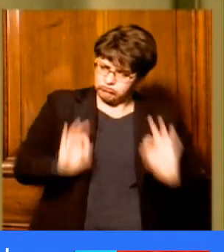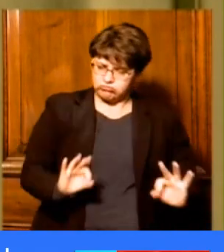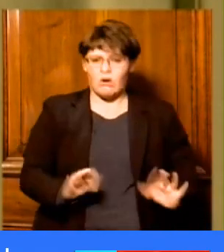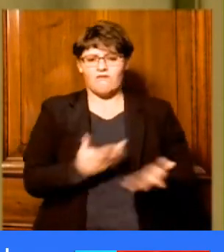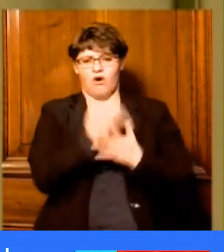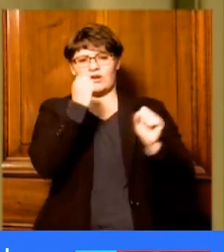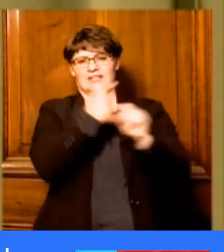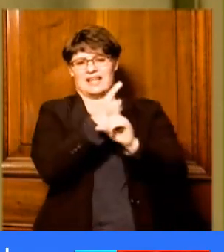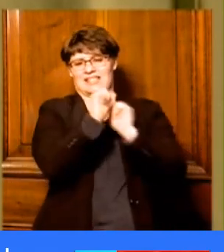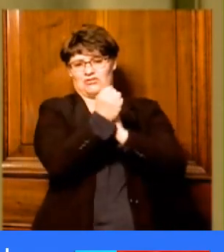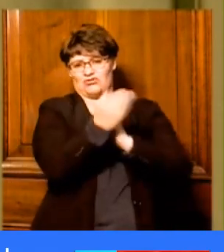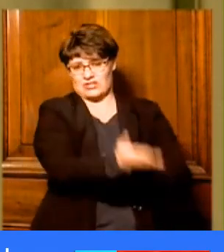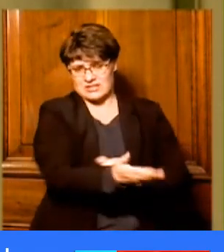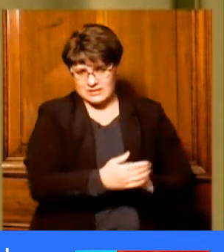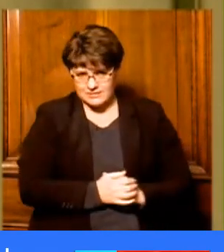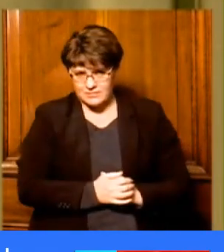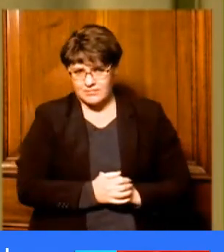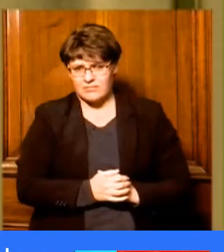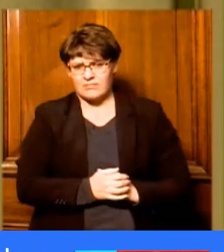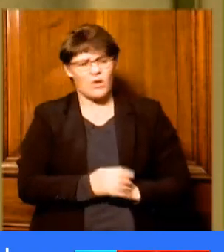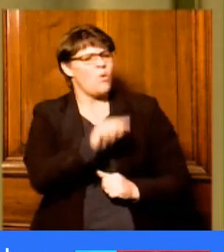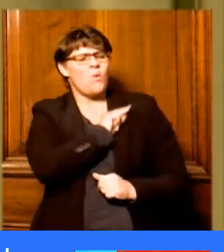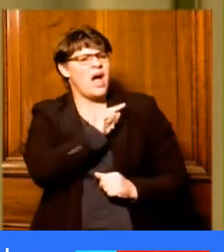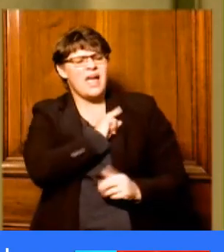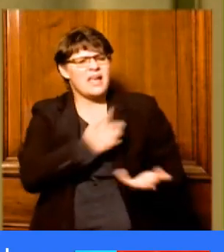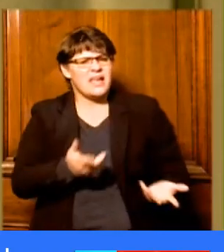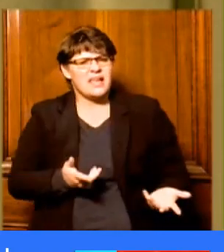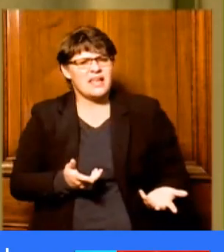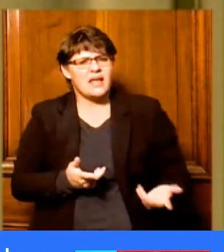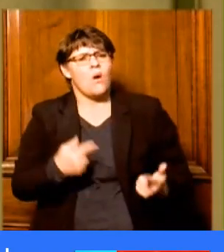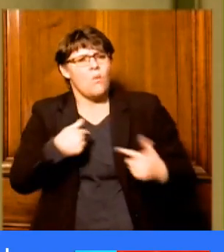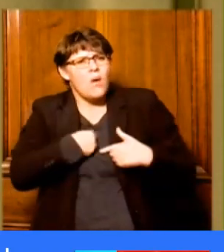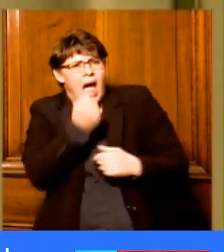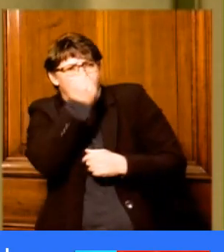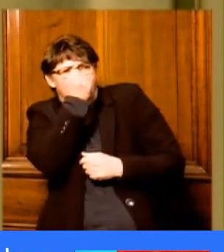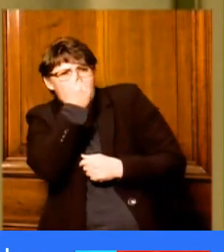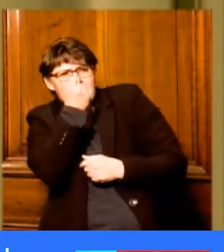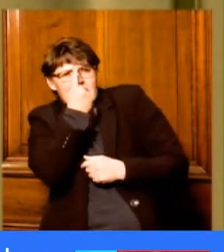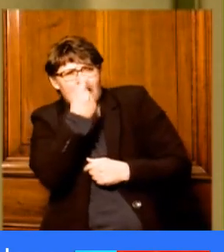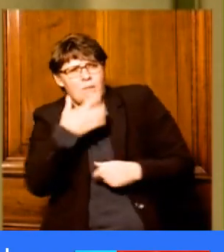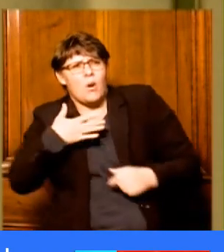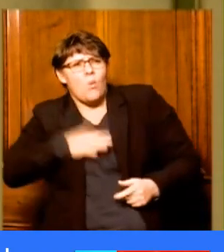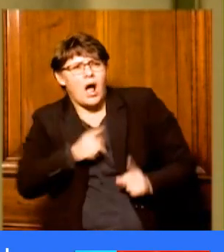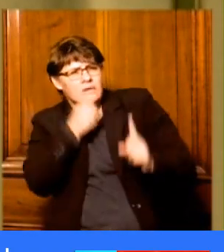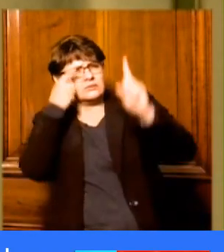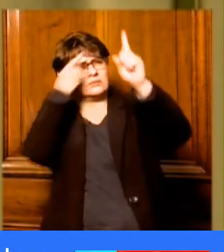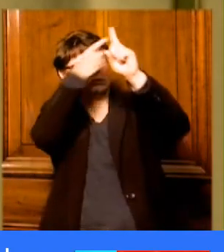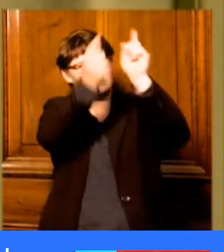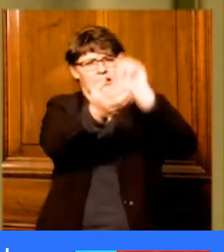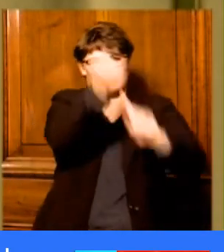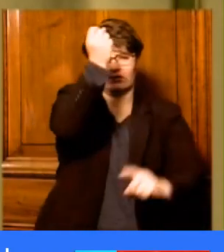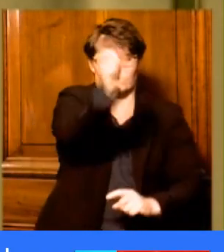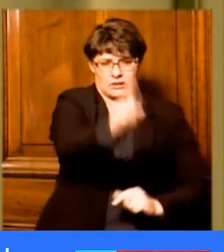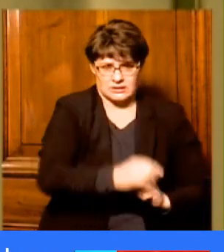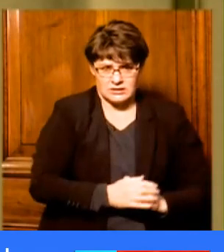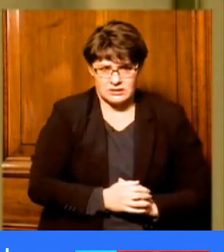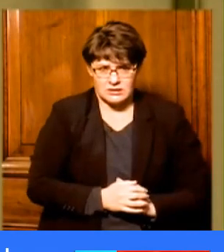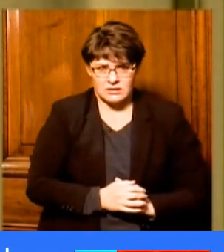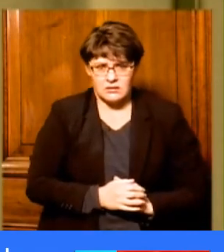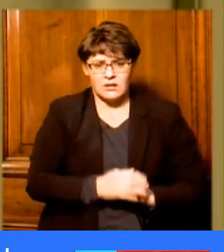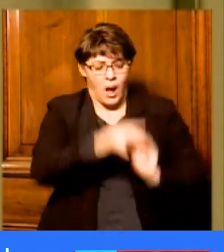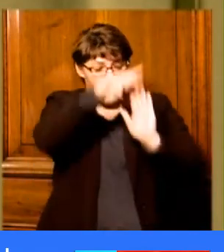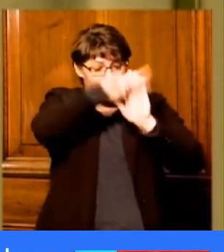industry, and we do so owing to the fact of our own understanding of where we ought to go, the current policies of the